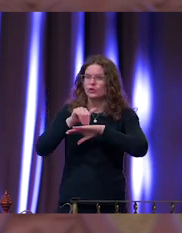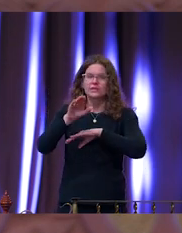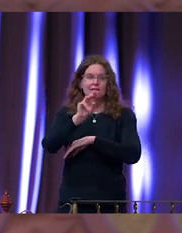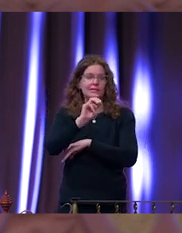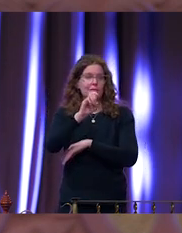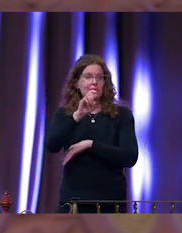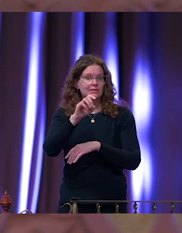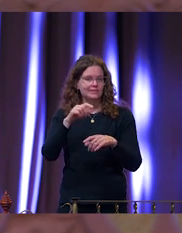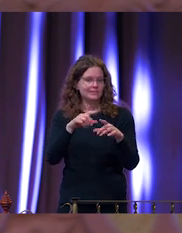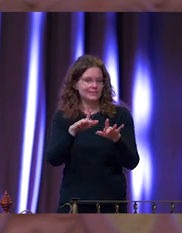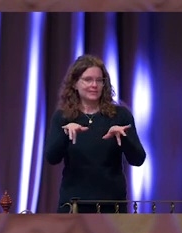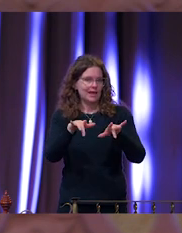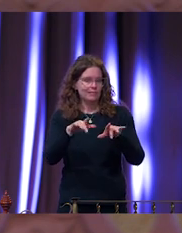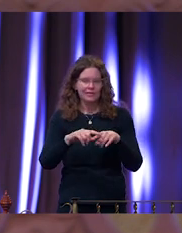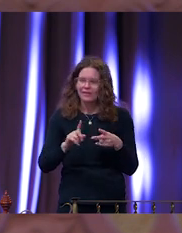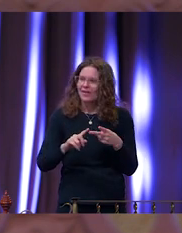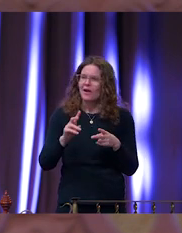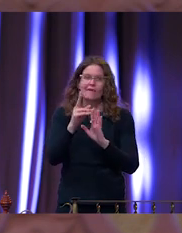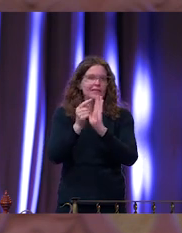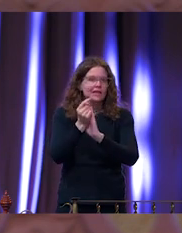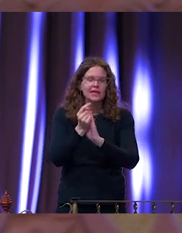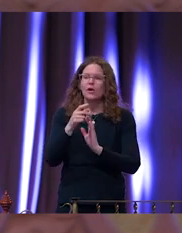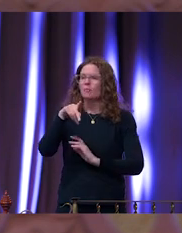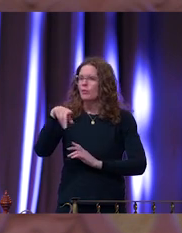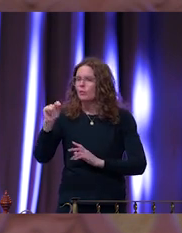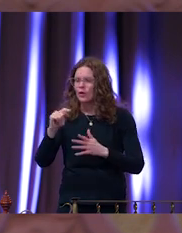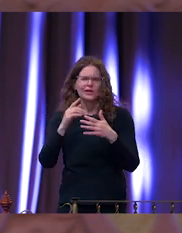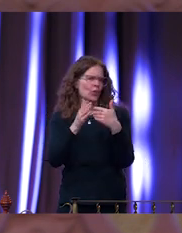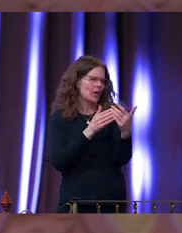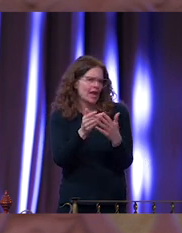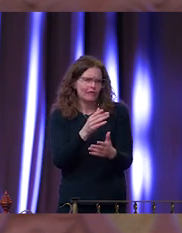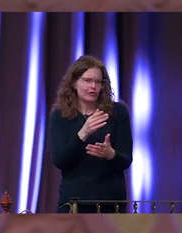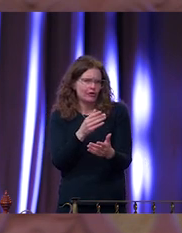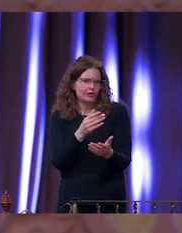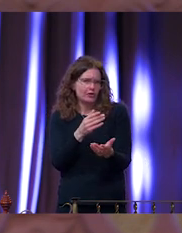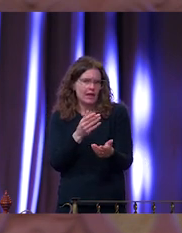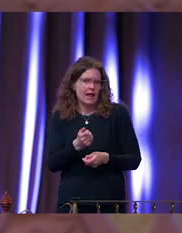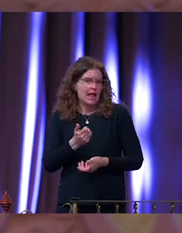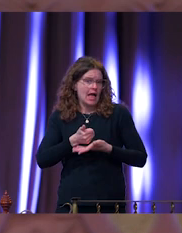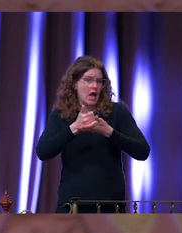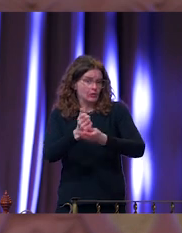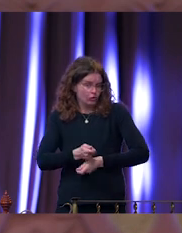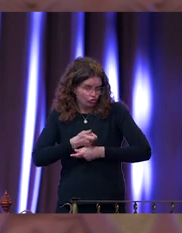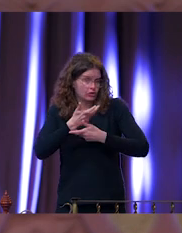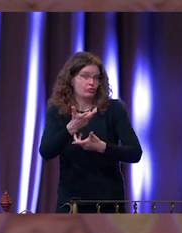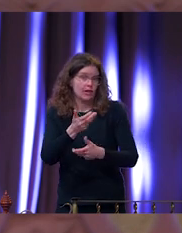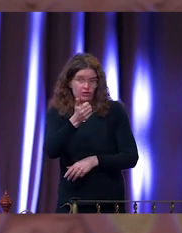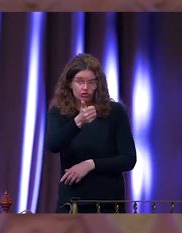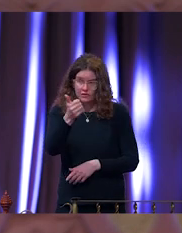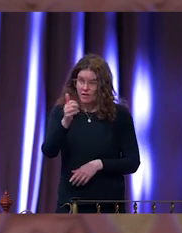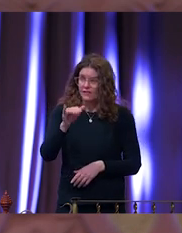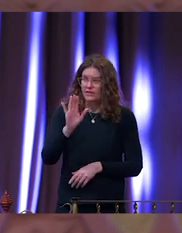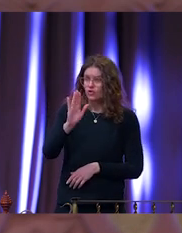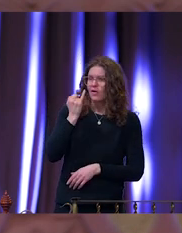you can send in a video, do a PowerPoint, like whatever like moves you, that can be your idea submission,